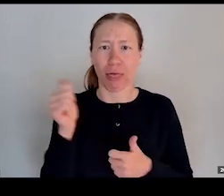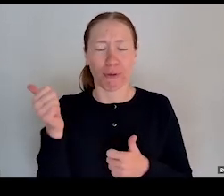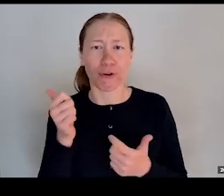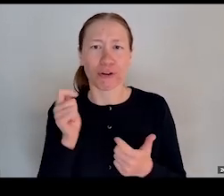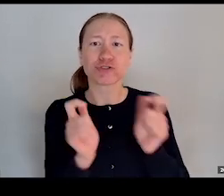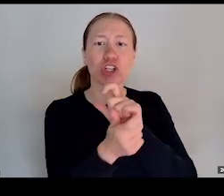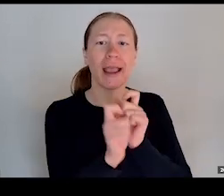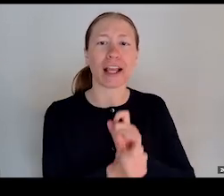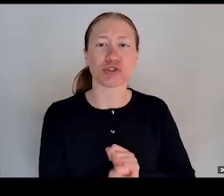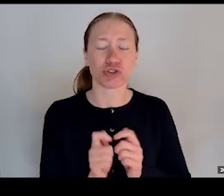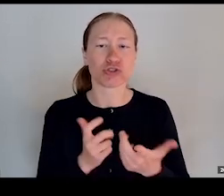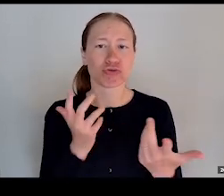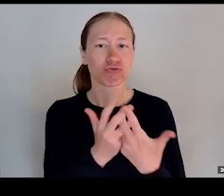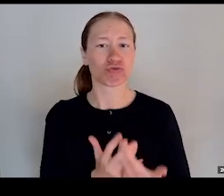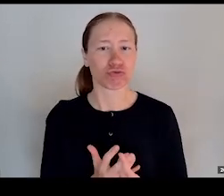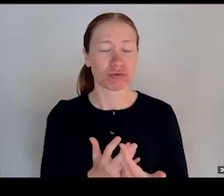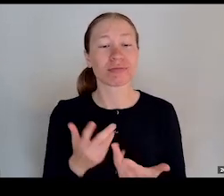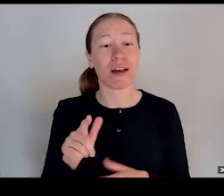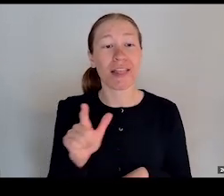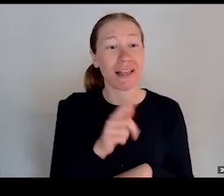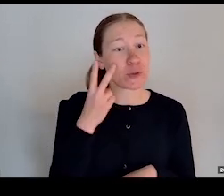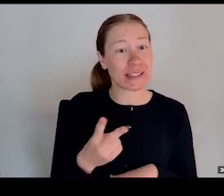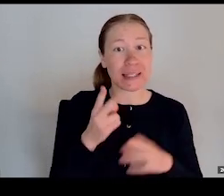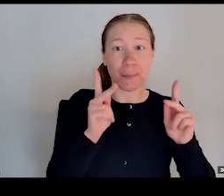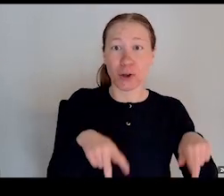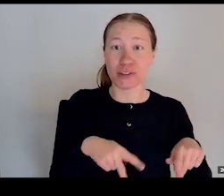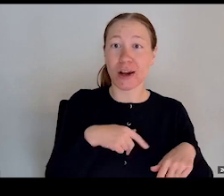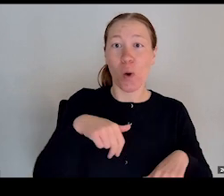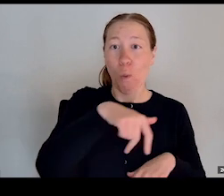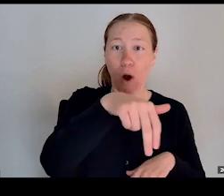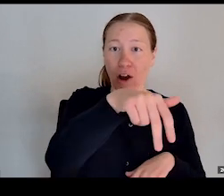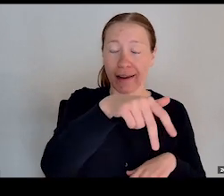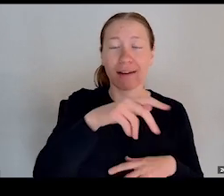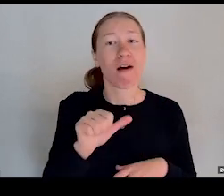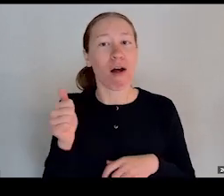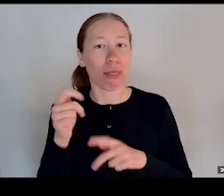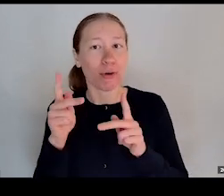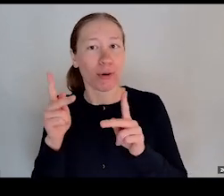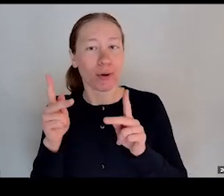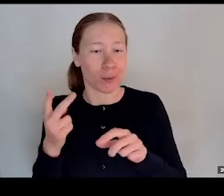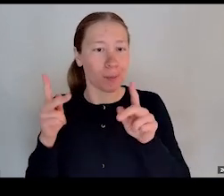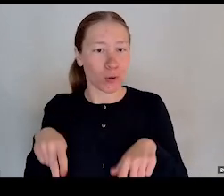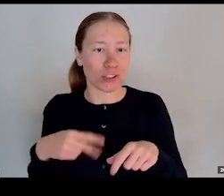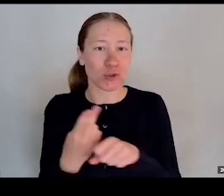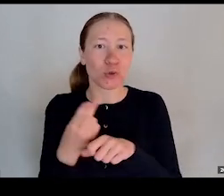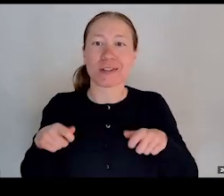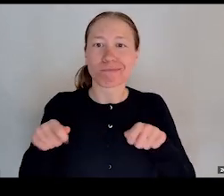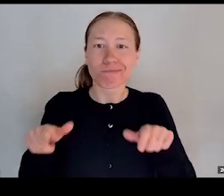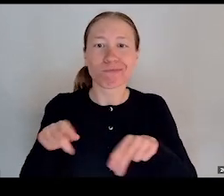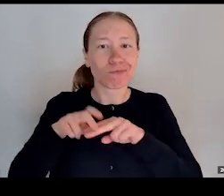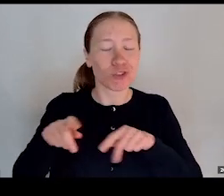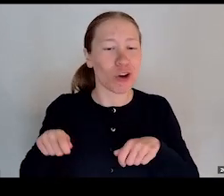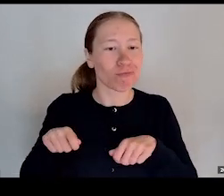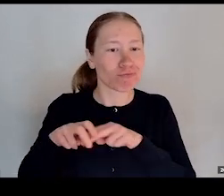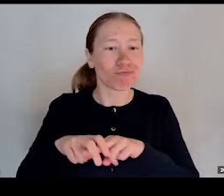the left, we have an image that shows an individual who is walking and an individual who's utilizing a wheelchair to go from the sidewalk to the